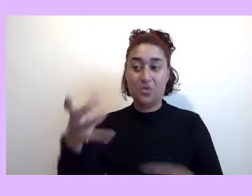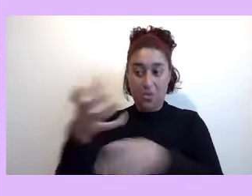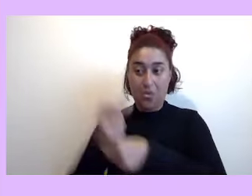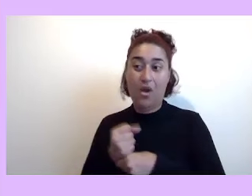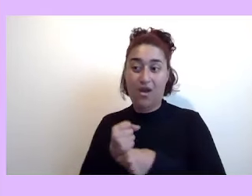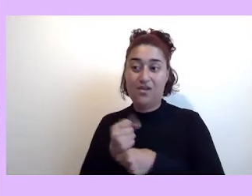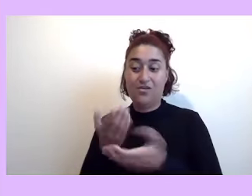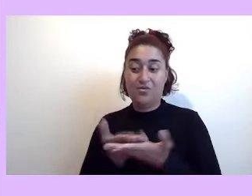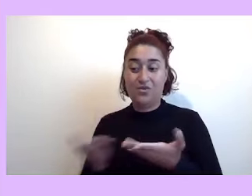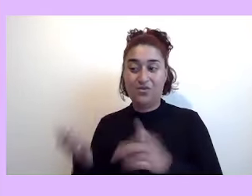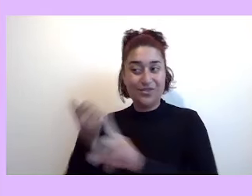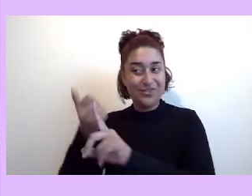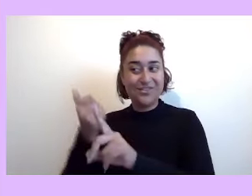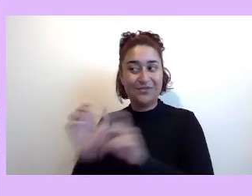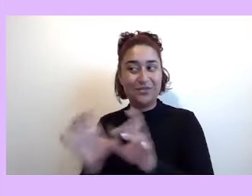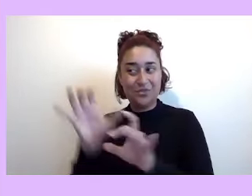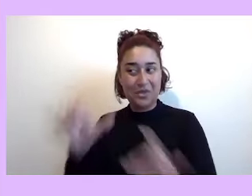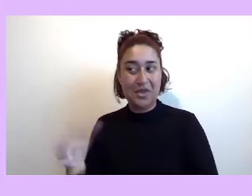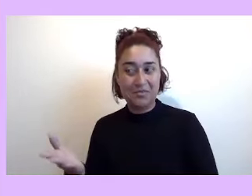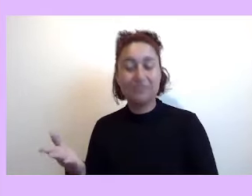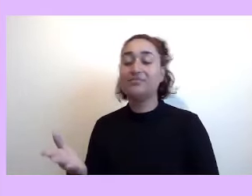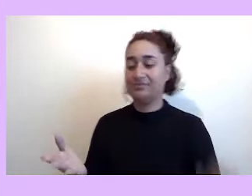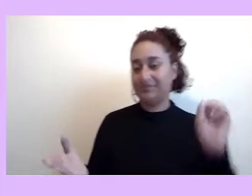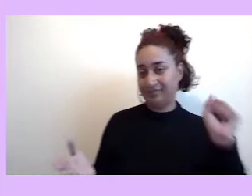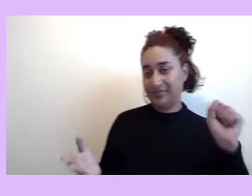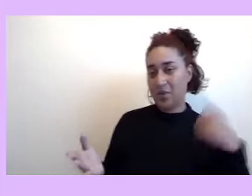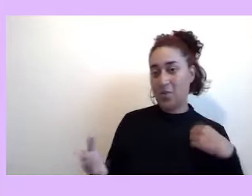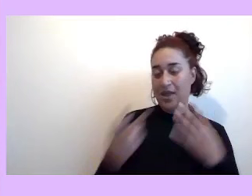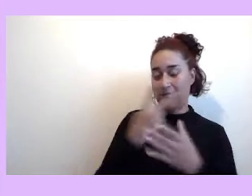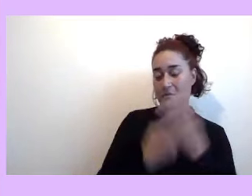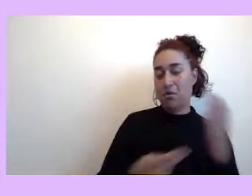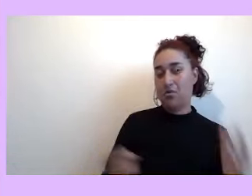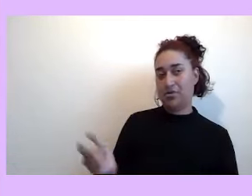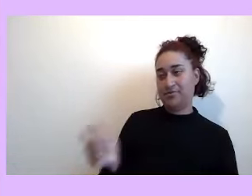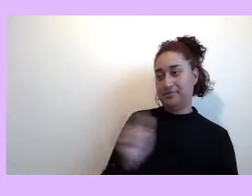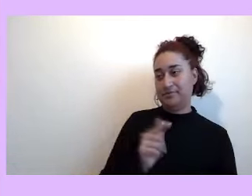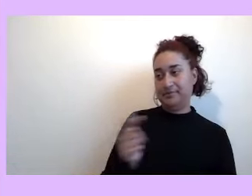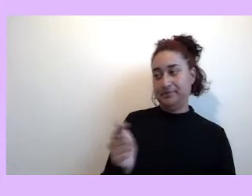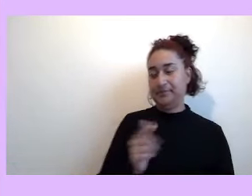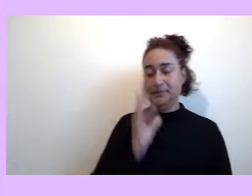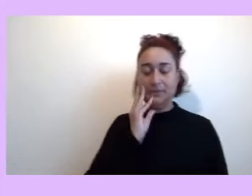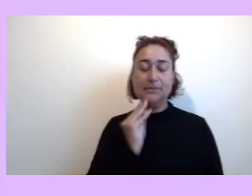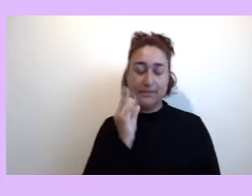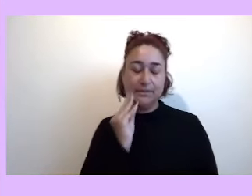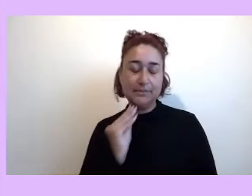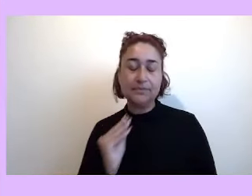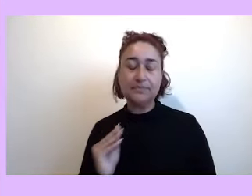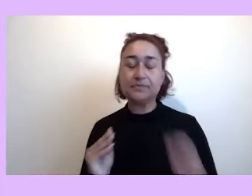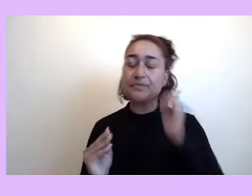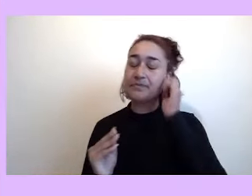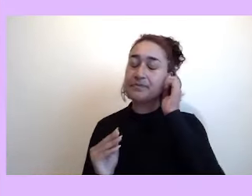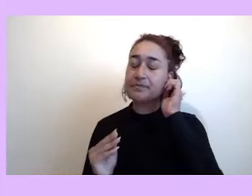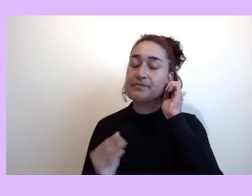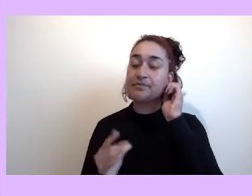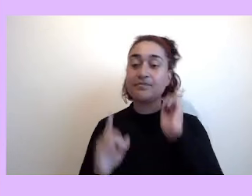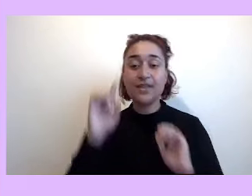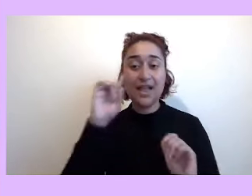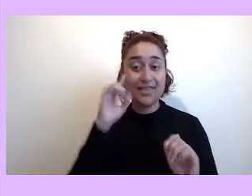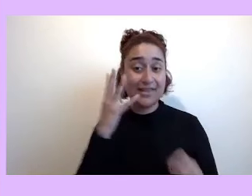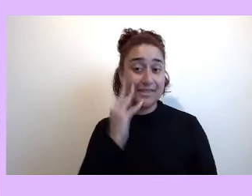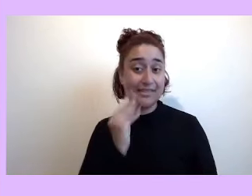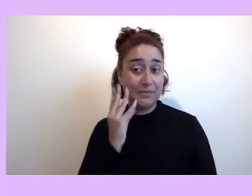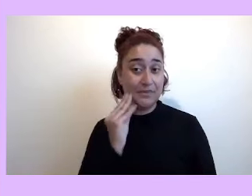in order to do that. We definitely have both sides of that, yeah. Both of those hats. I do think, you know, the experience part that you